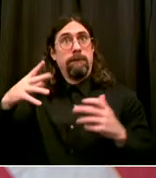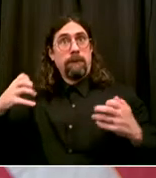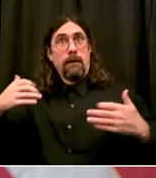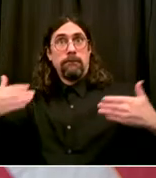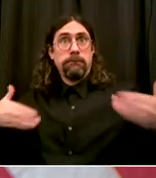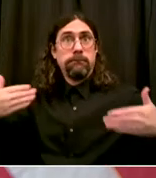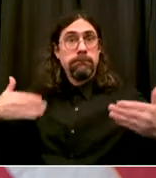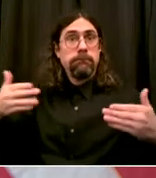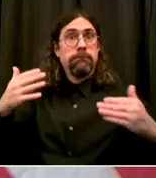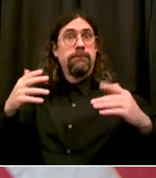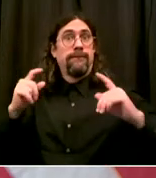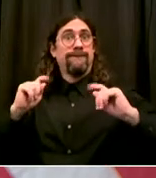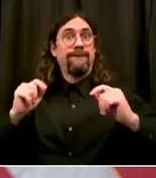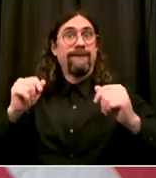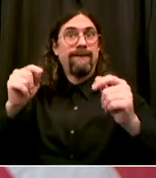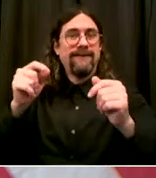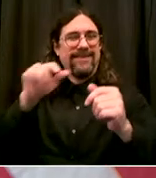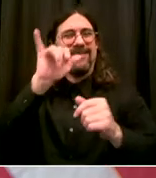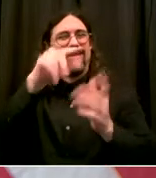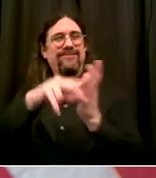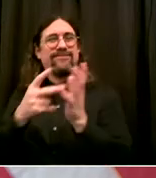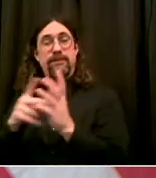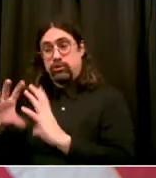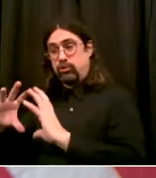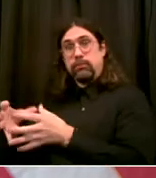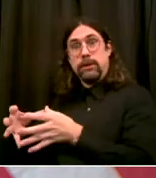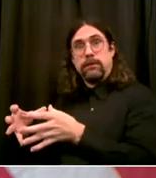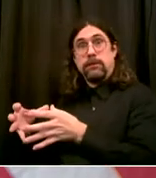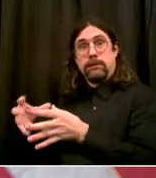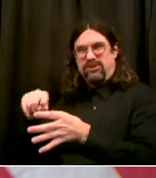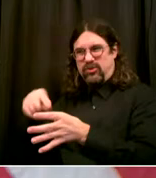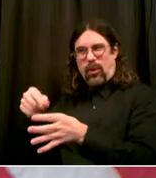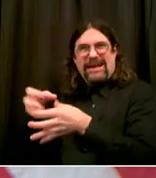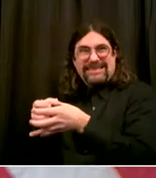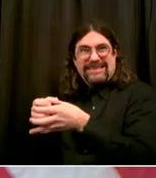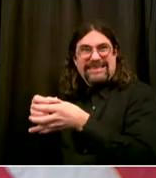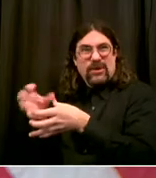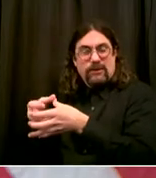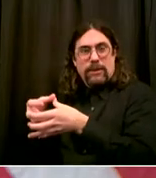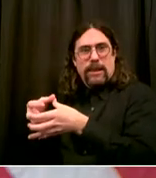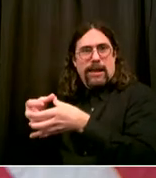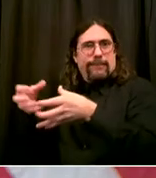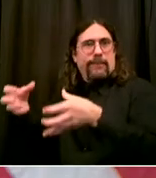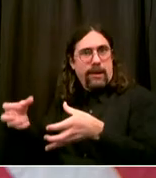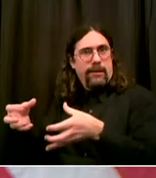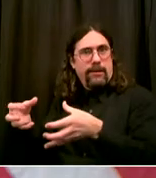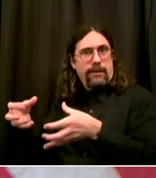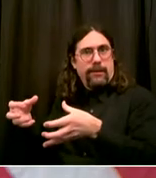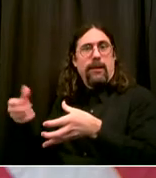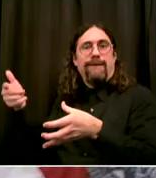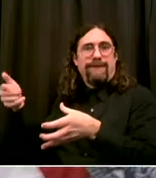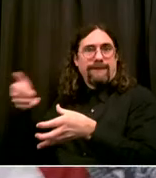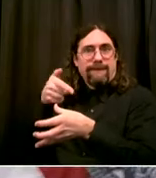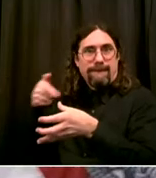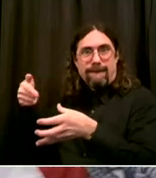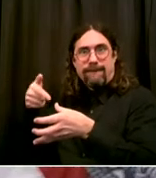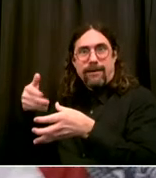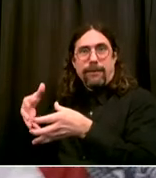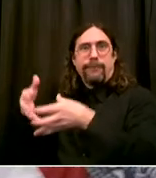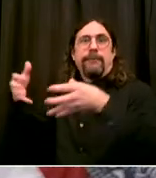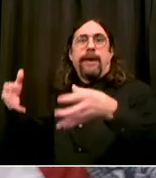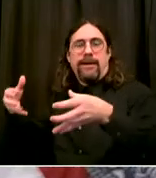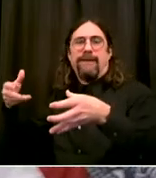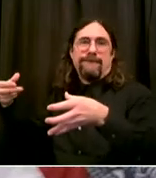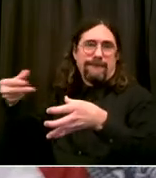so that we can match up the capacity that we have with that eligibility. You know, I want to also turn to Deputy Mayor